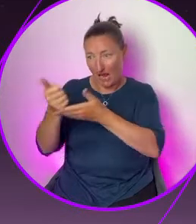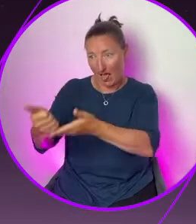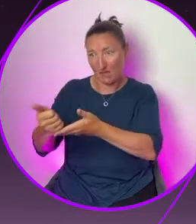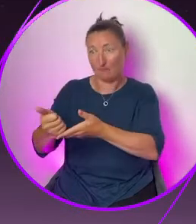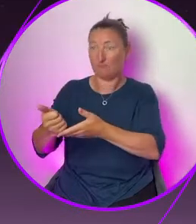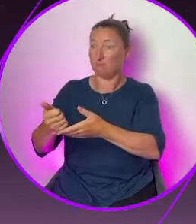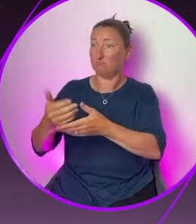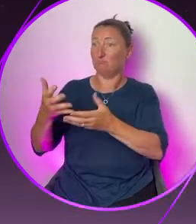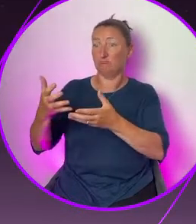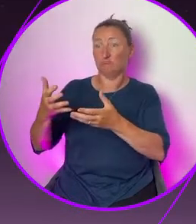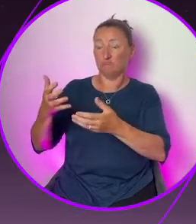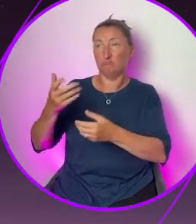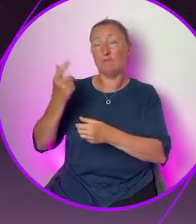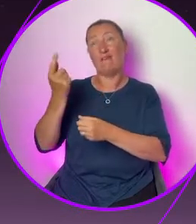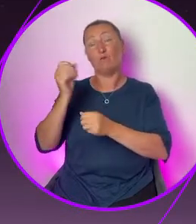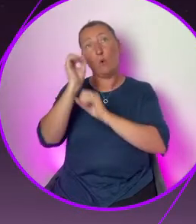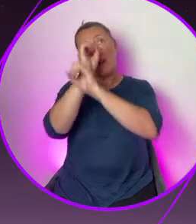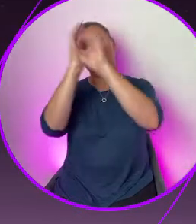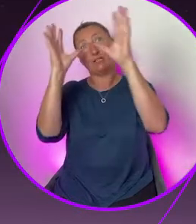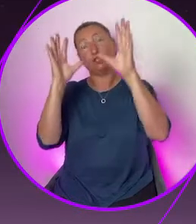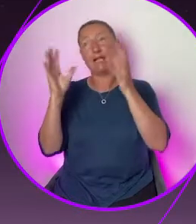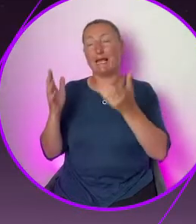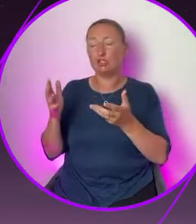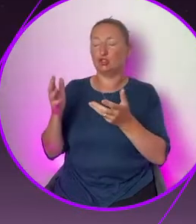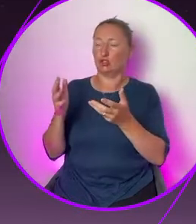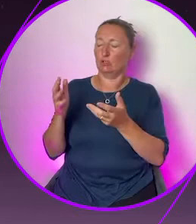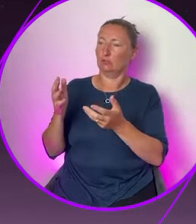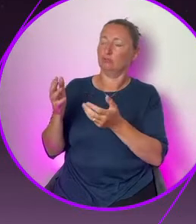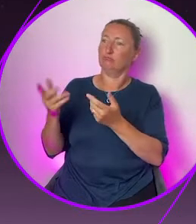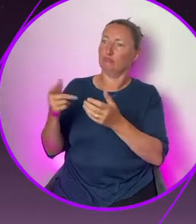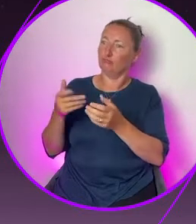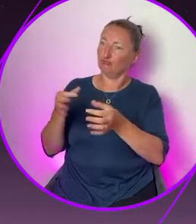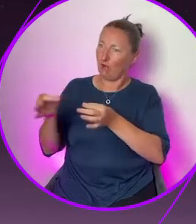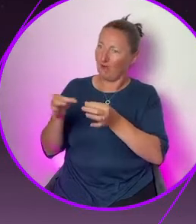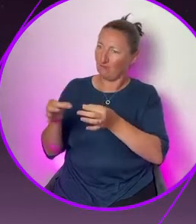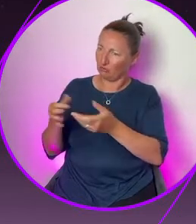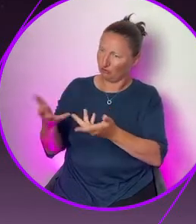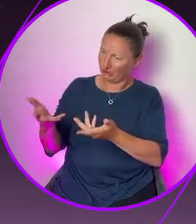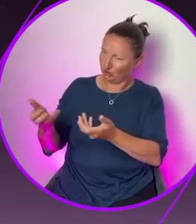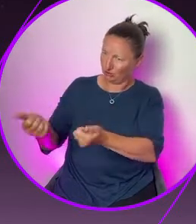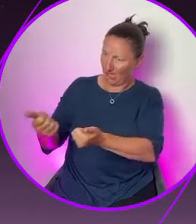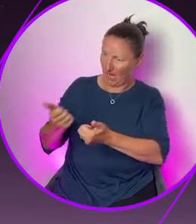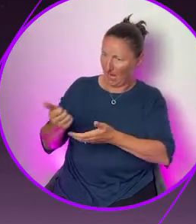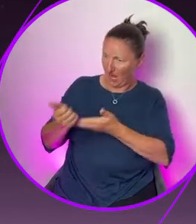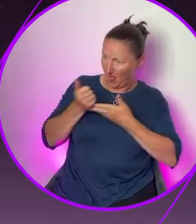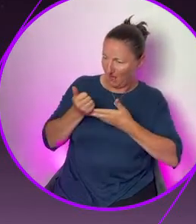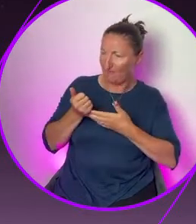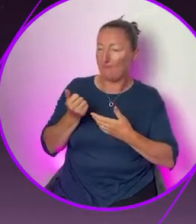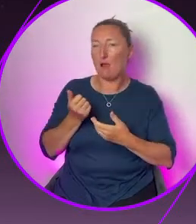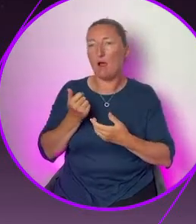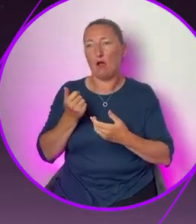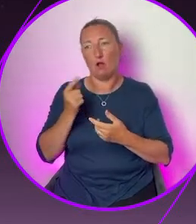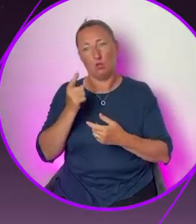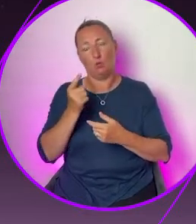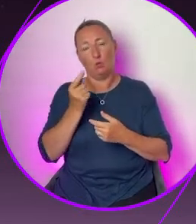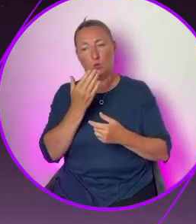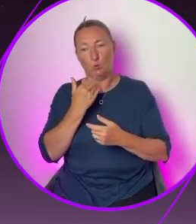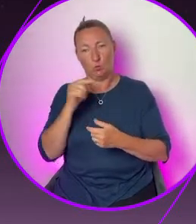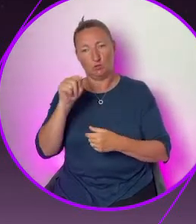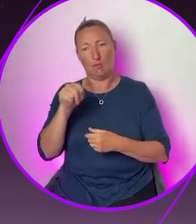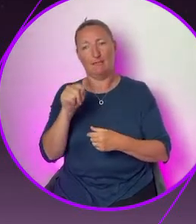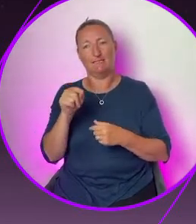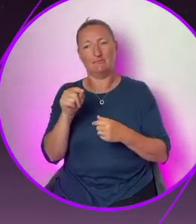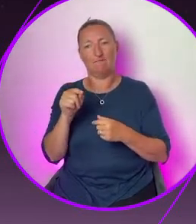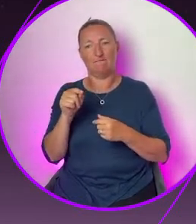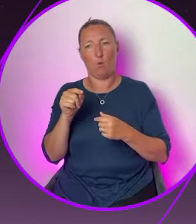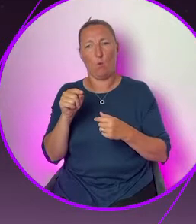operations. And in fact, it was together with Rival Strategy that we conceived of Future Art Ecosystems as an annual strategic briefing 2